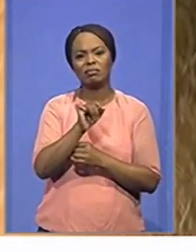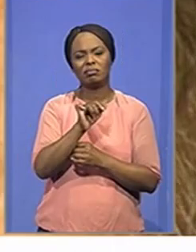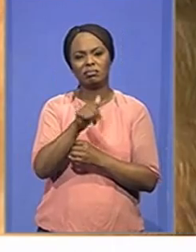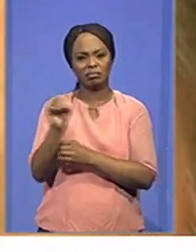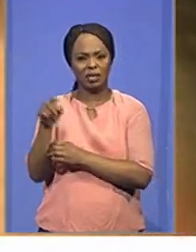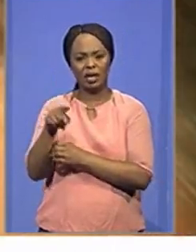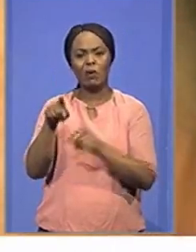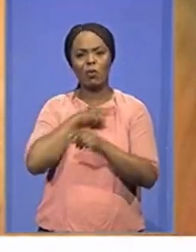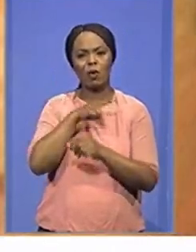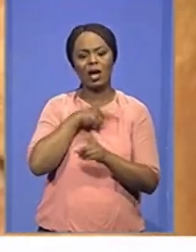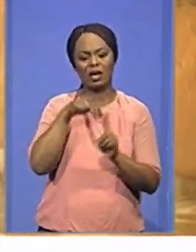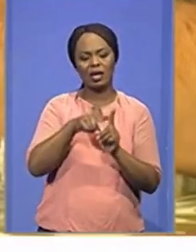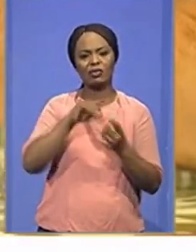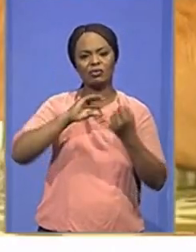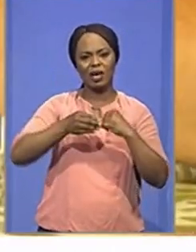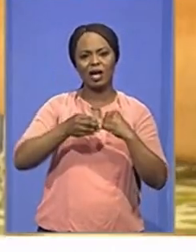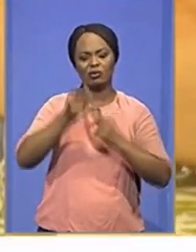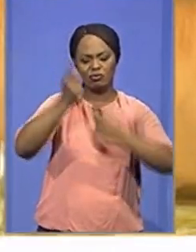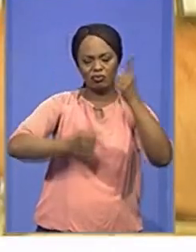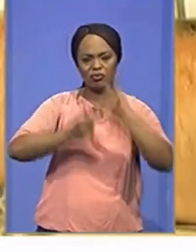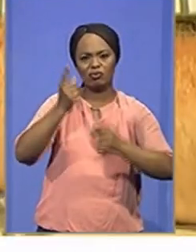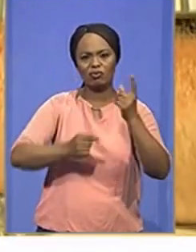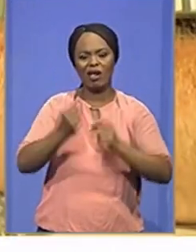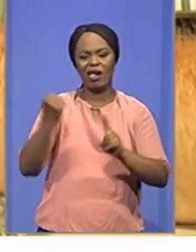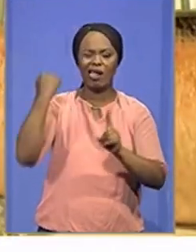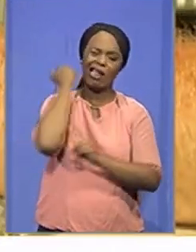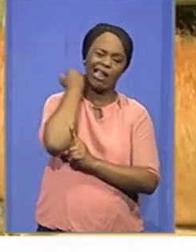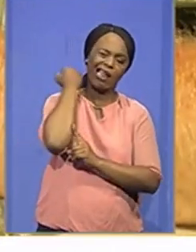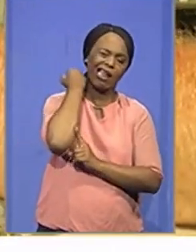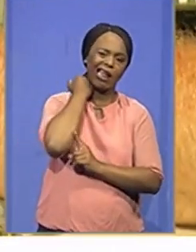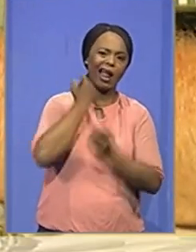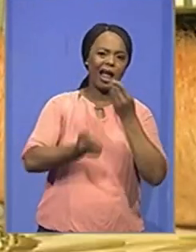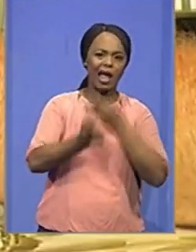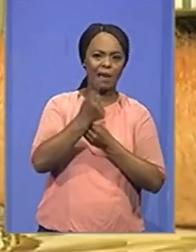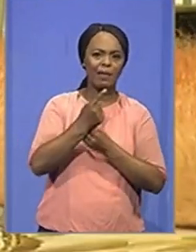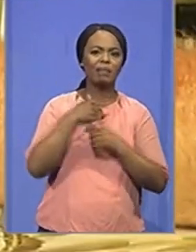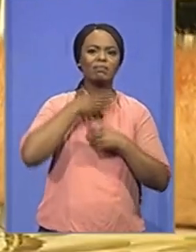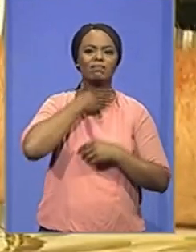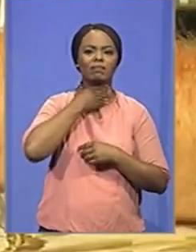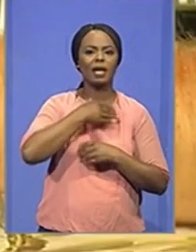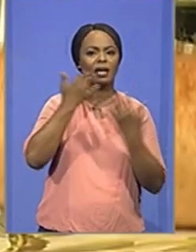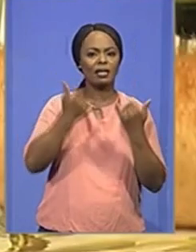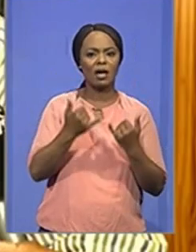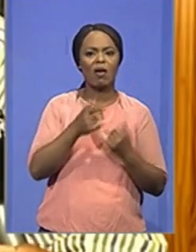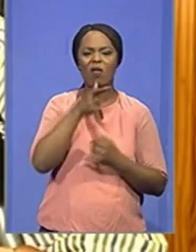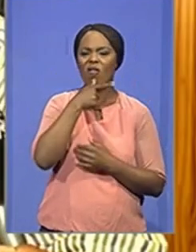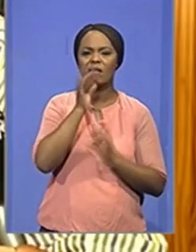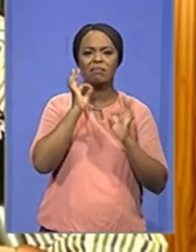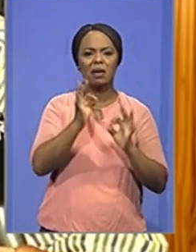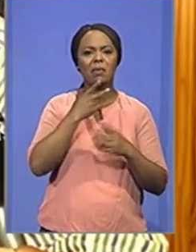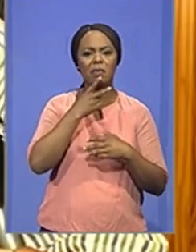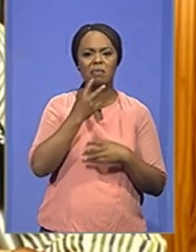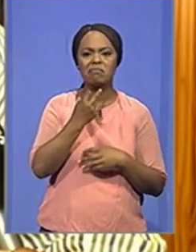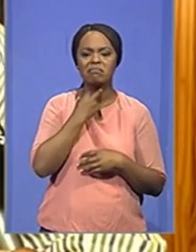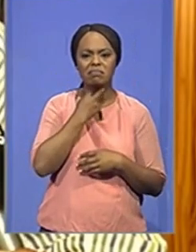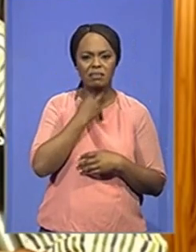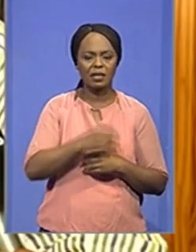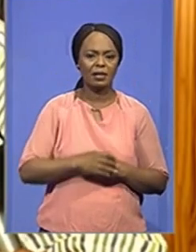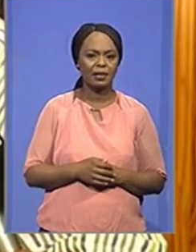fetileng a tswa go gama mashi, a tlhabiwa mo molaleng, mme ga jaana o na le mathata a go bua sentle. Now our